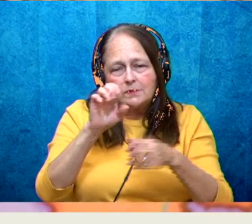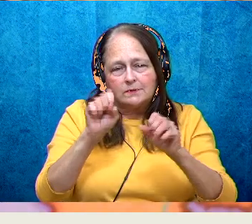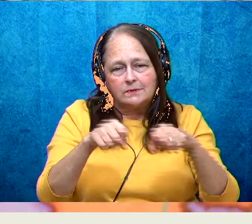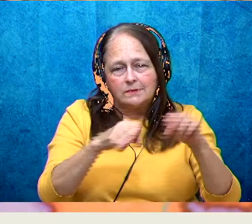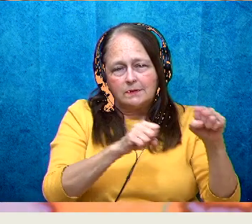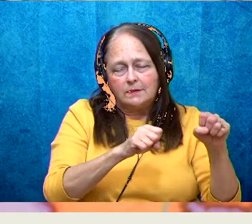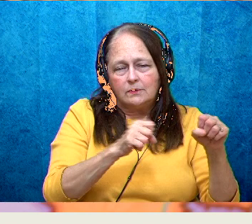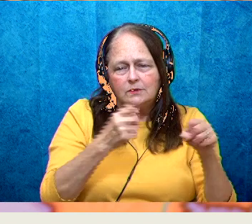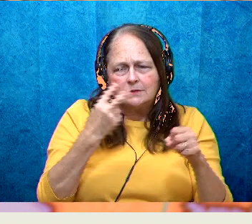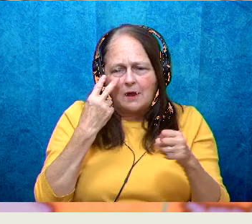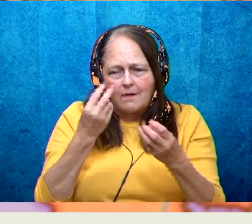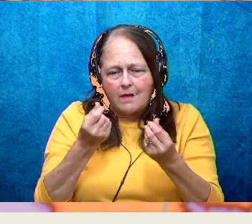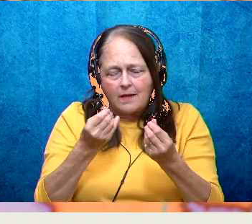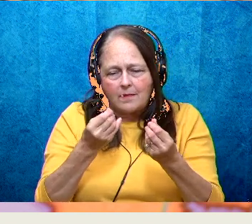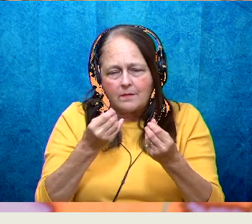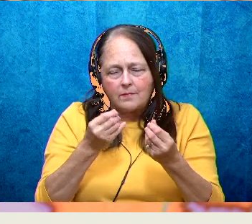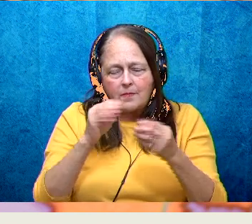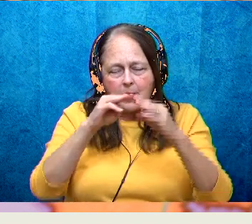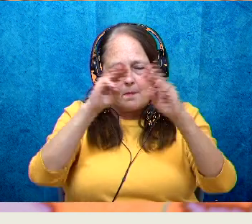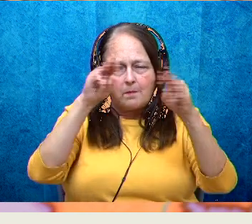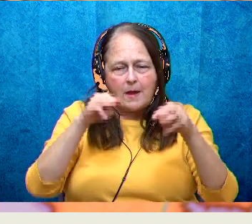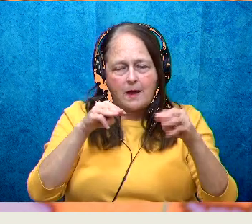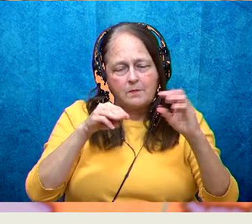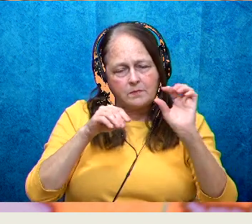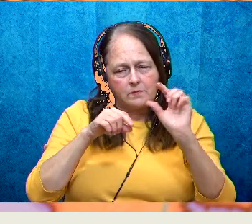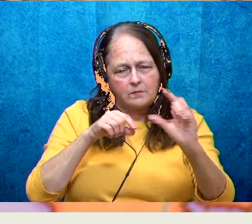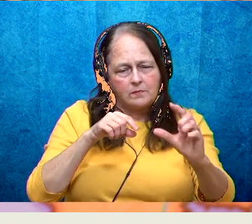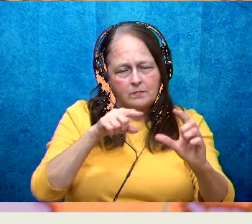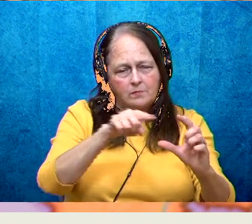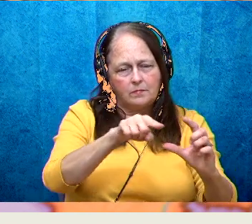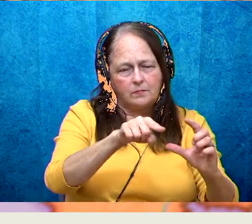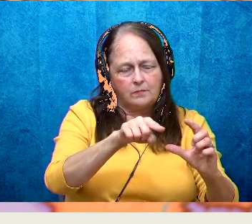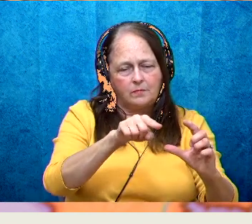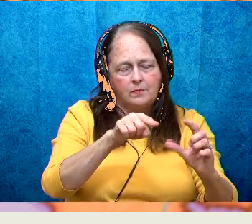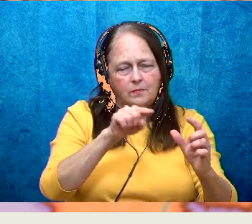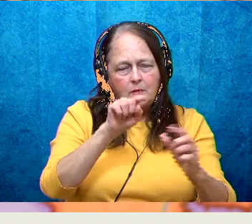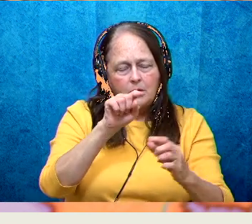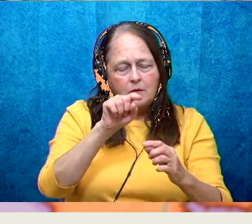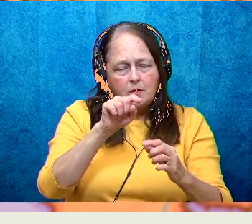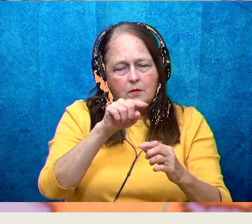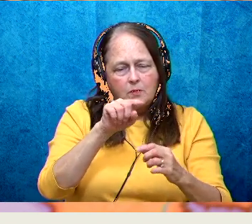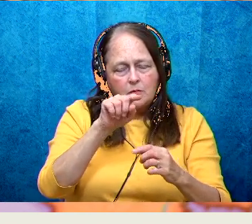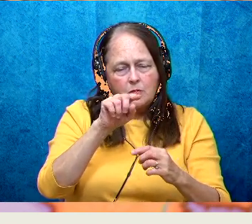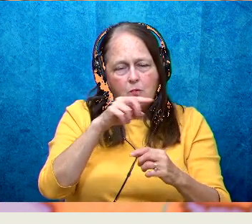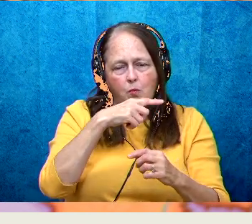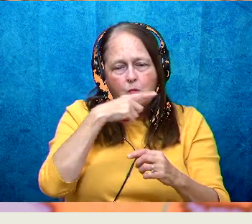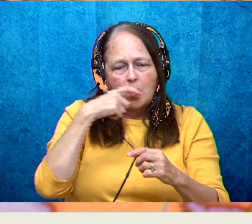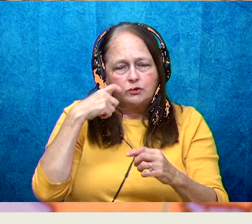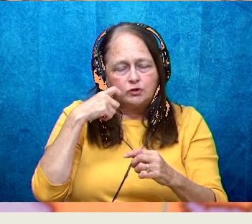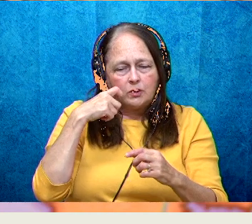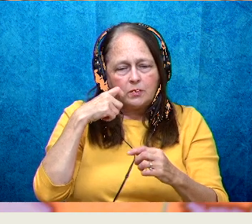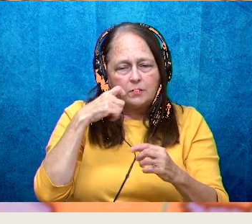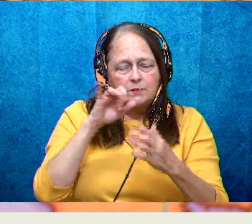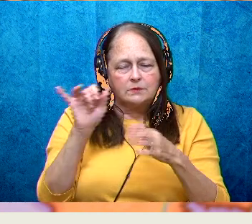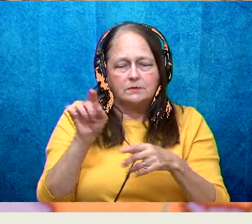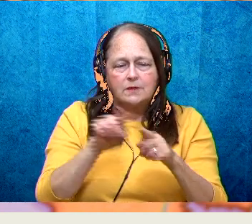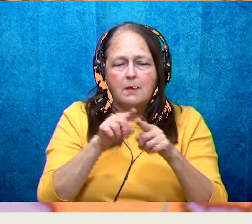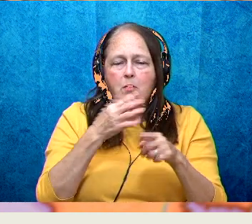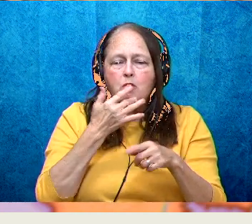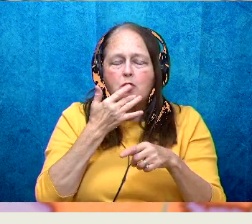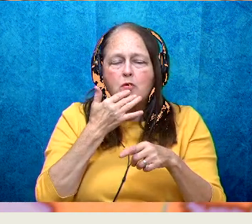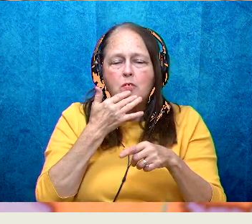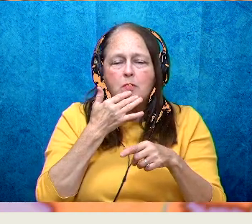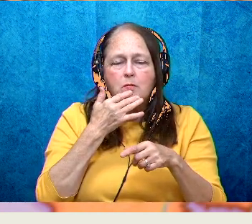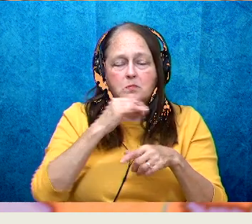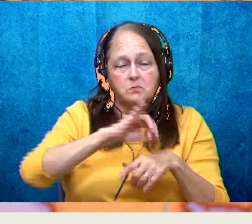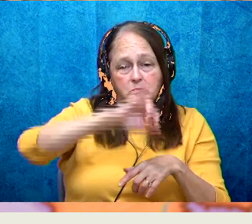it? There's a map, and we can zoom into that. Here's Russia, and it's colored the same color as Russia, so that must